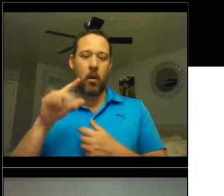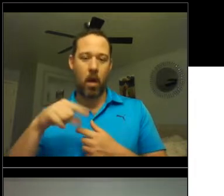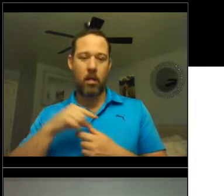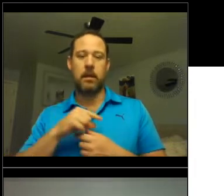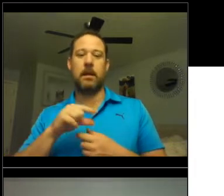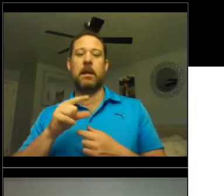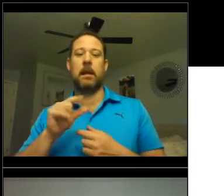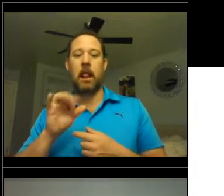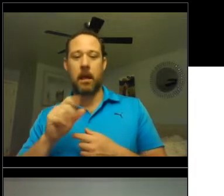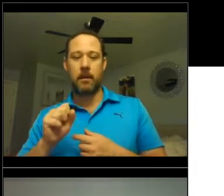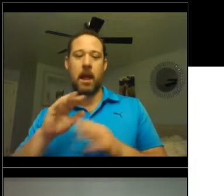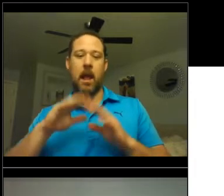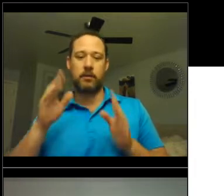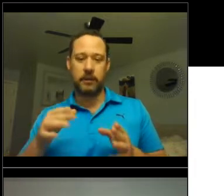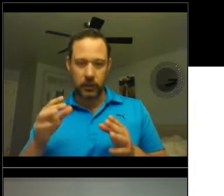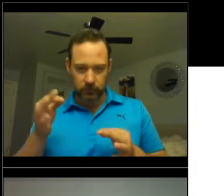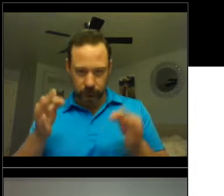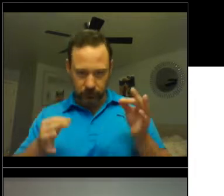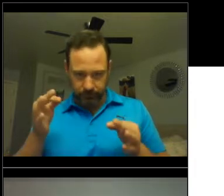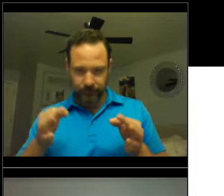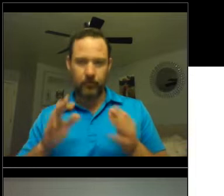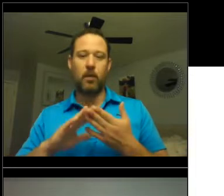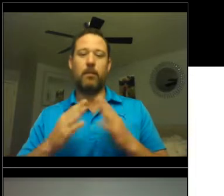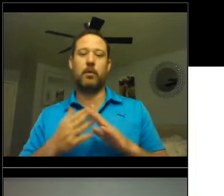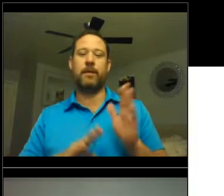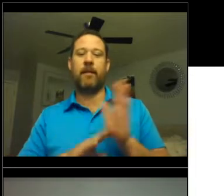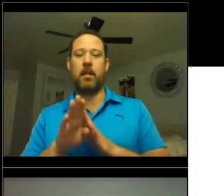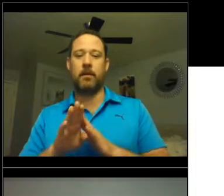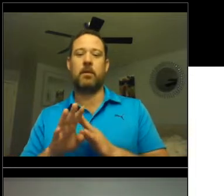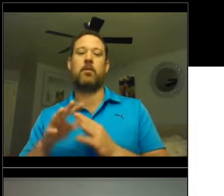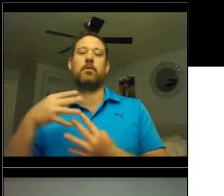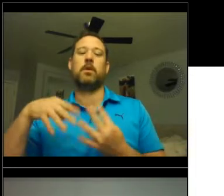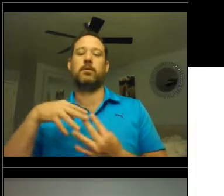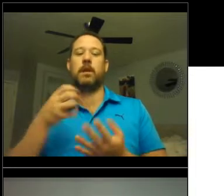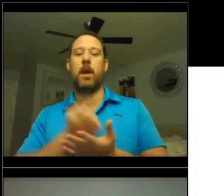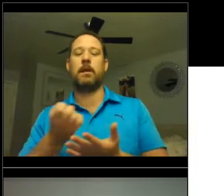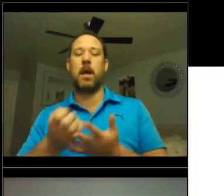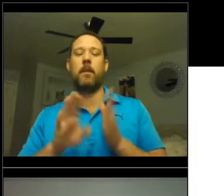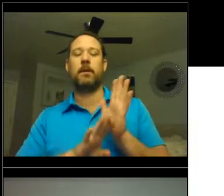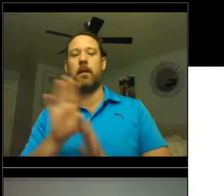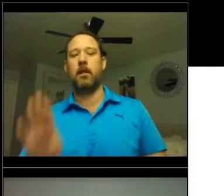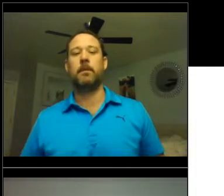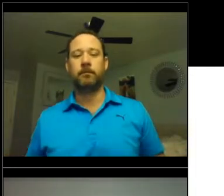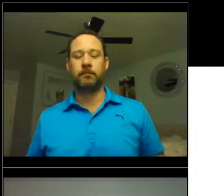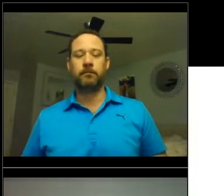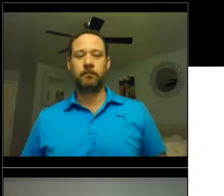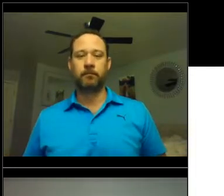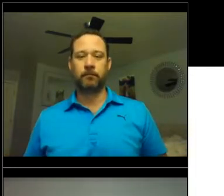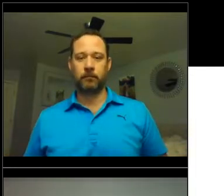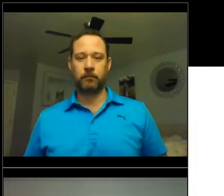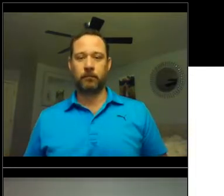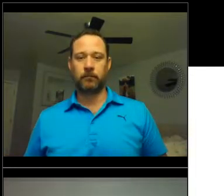quality, climate, housing justice, community development, or socio or economic development.